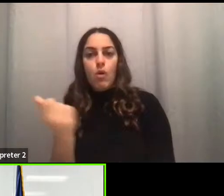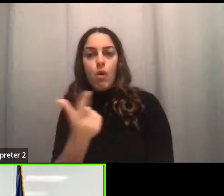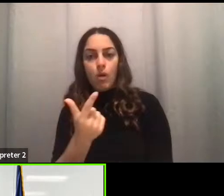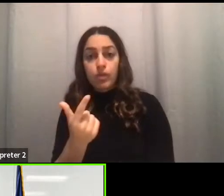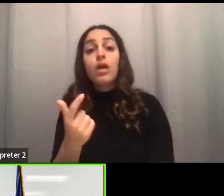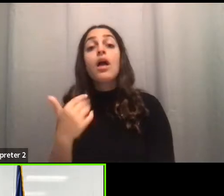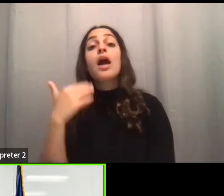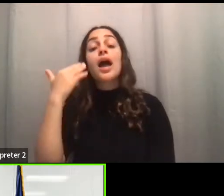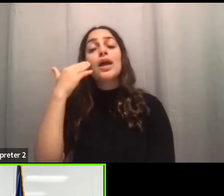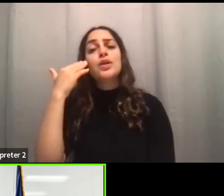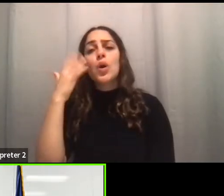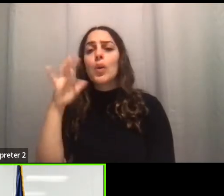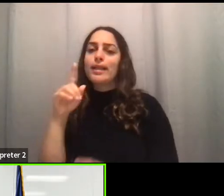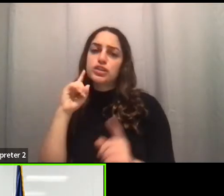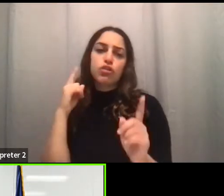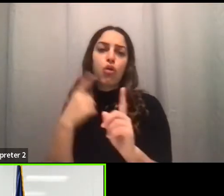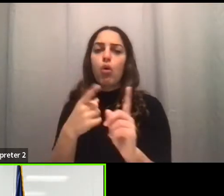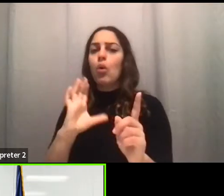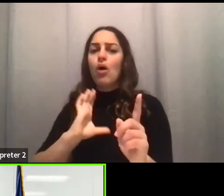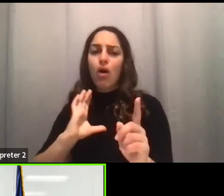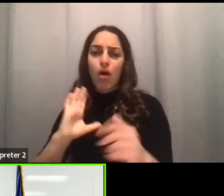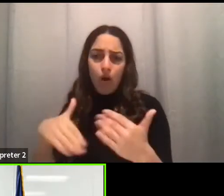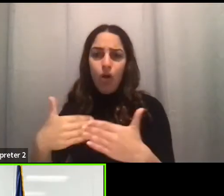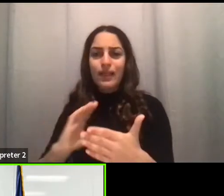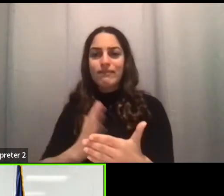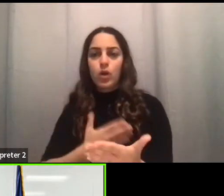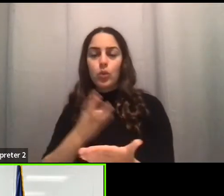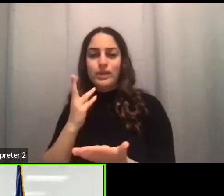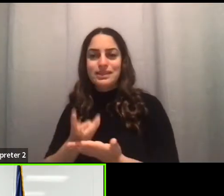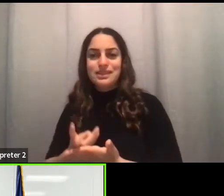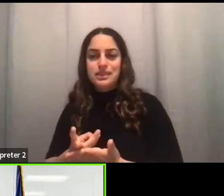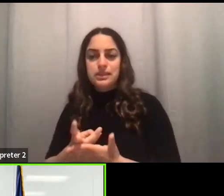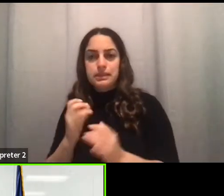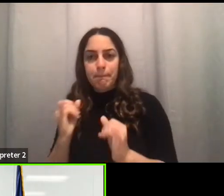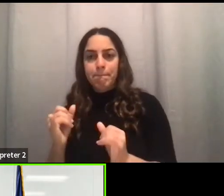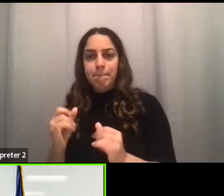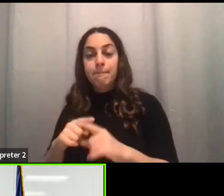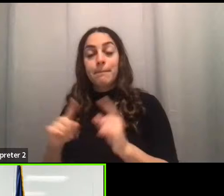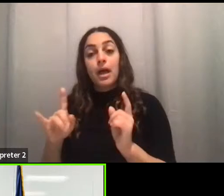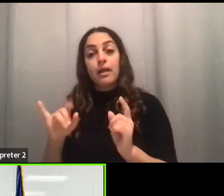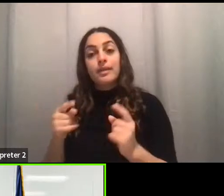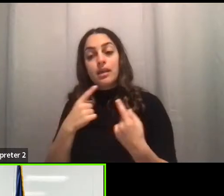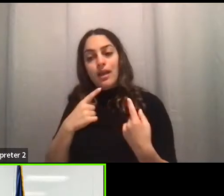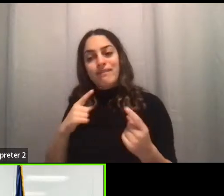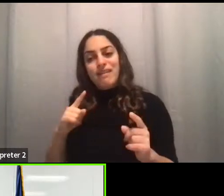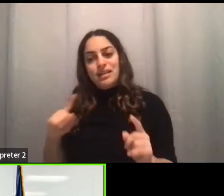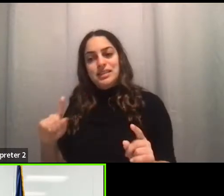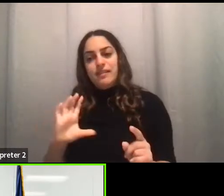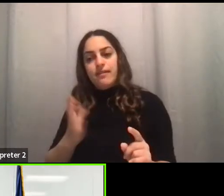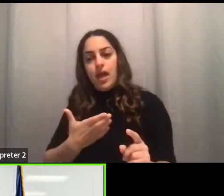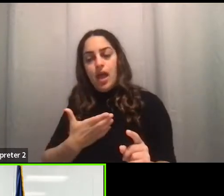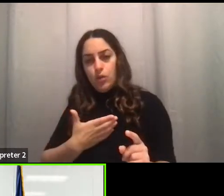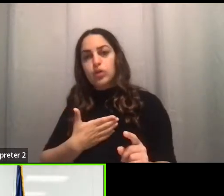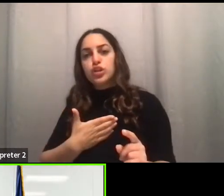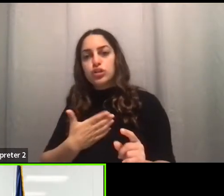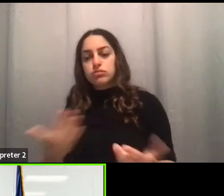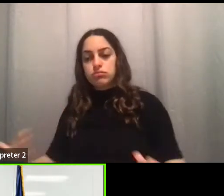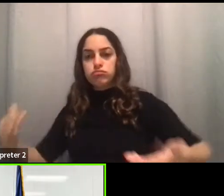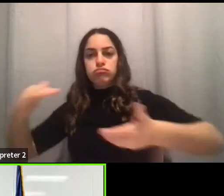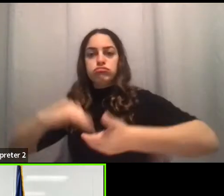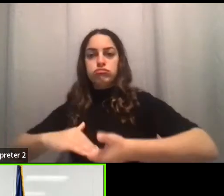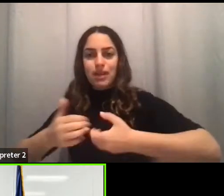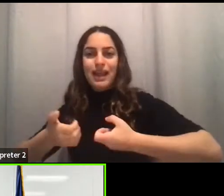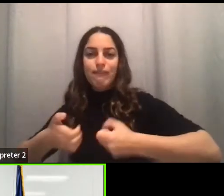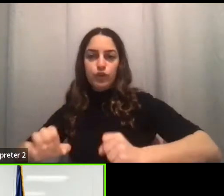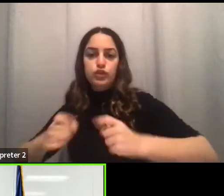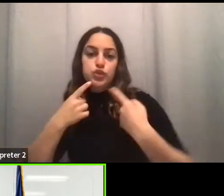this is a goal that all of our witnesses share but the effectiveness of our joint efforts to achieve these goals